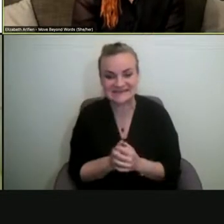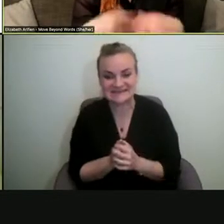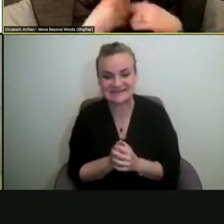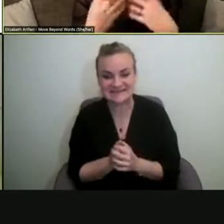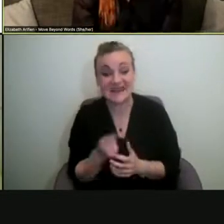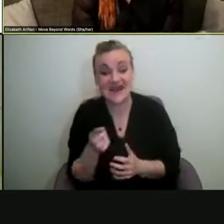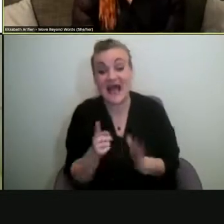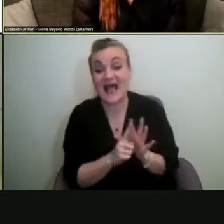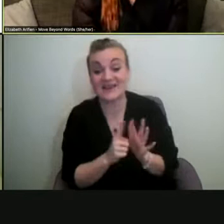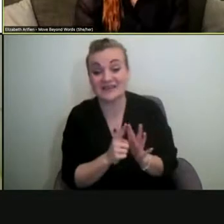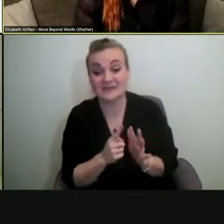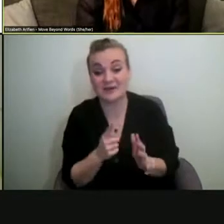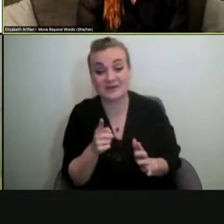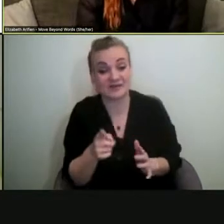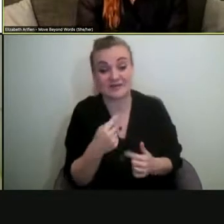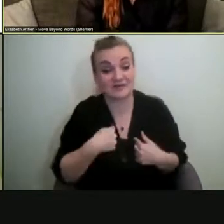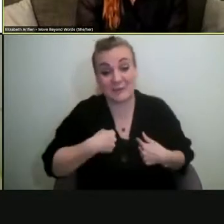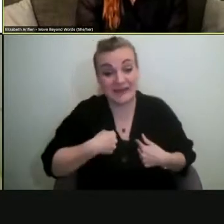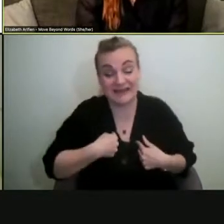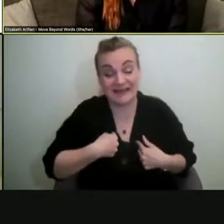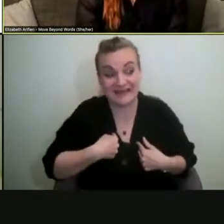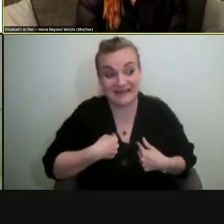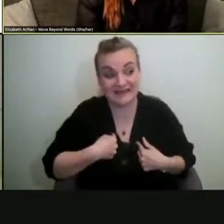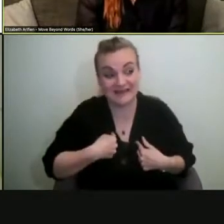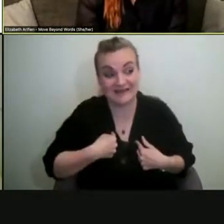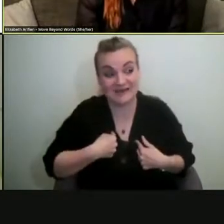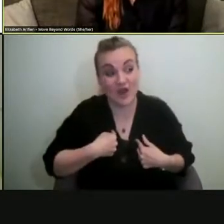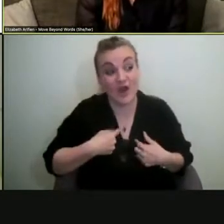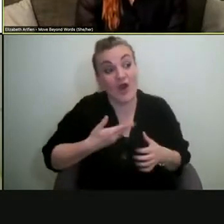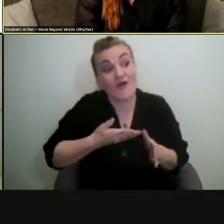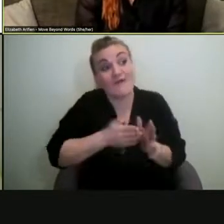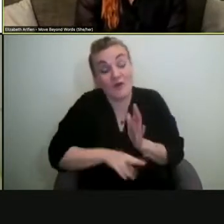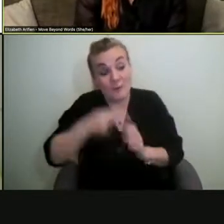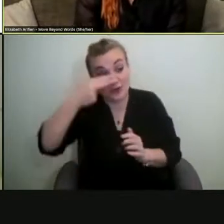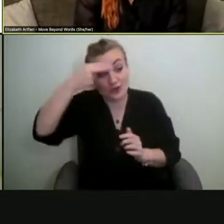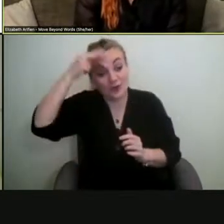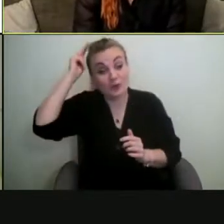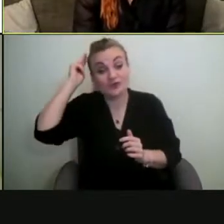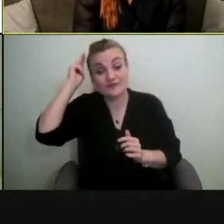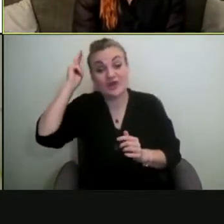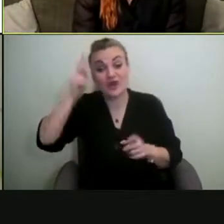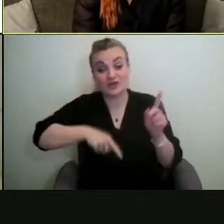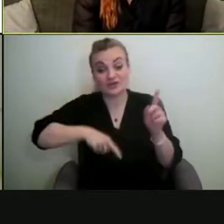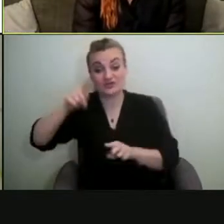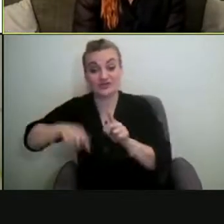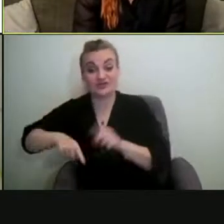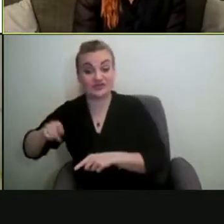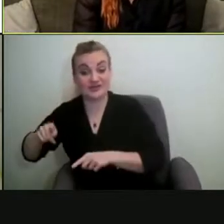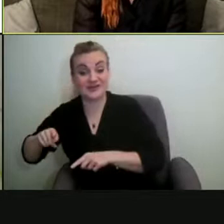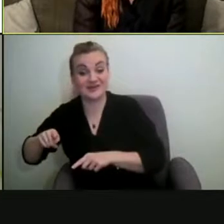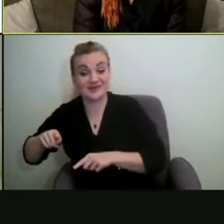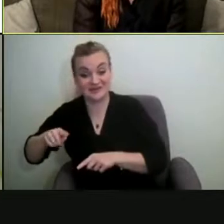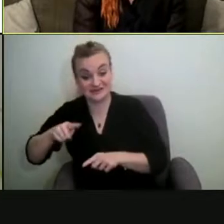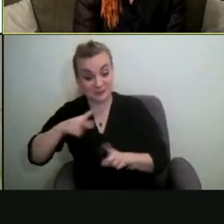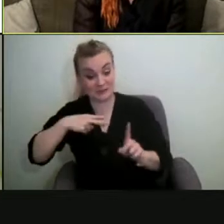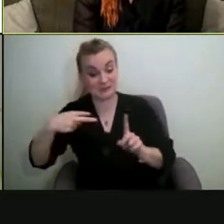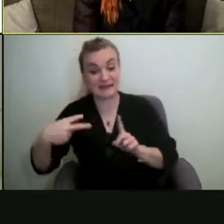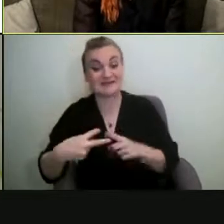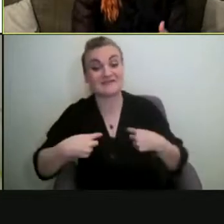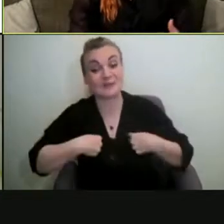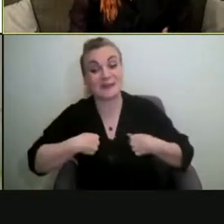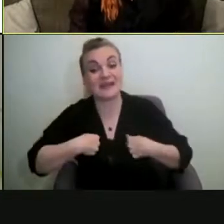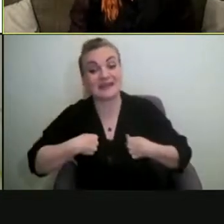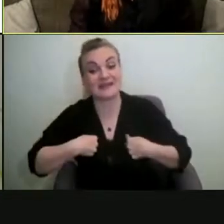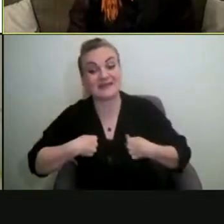I mean, I can come from a neurodivergent perspective. I think,